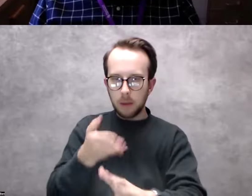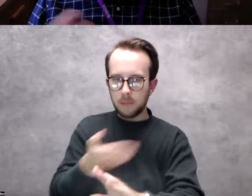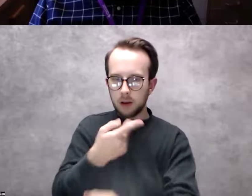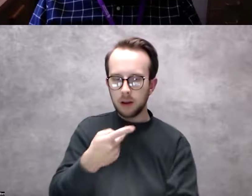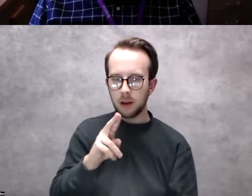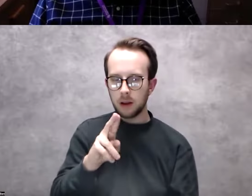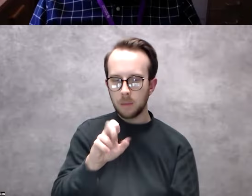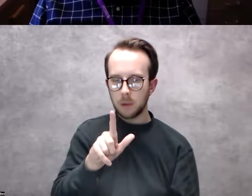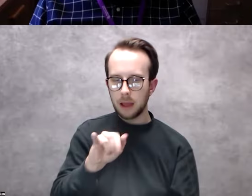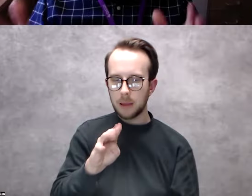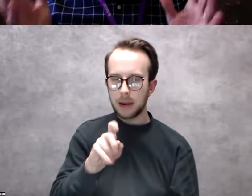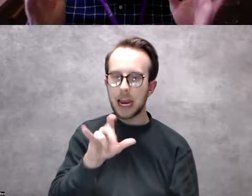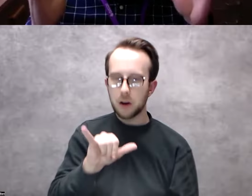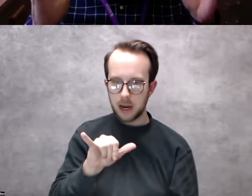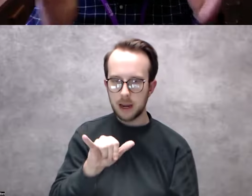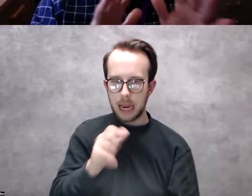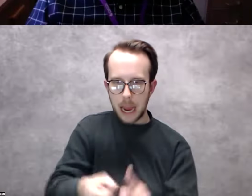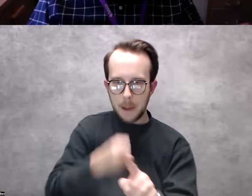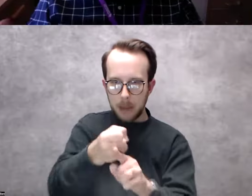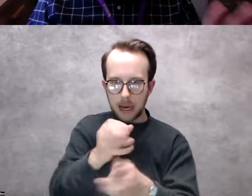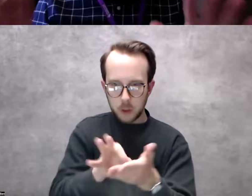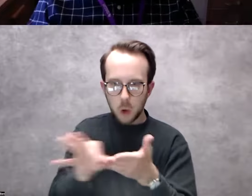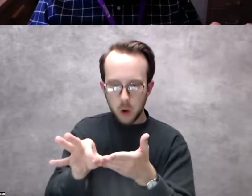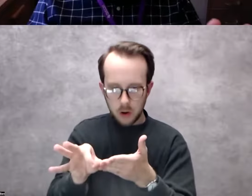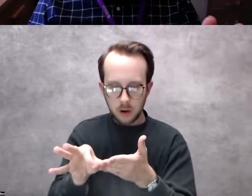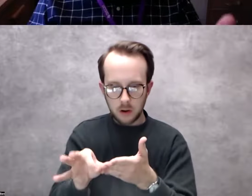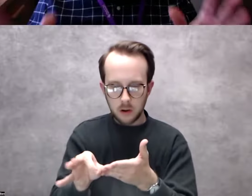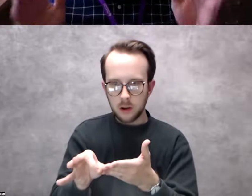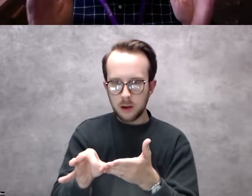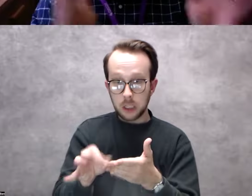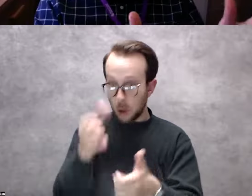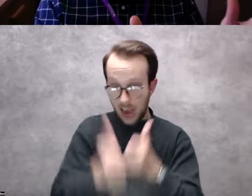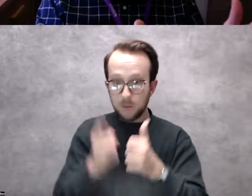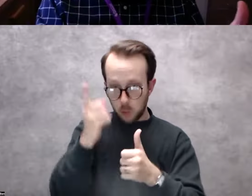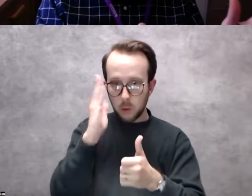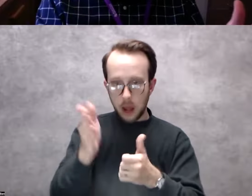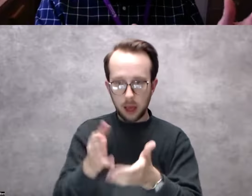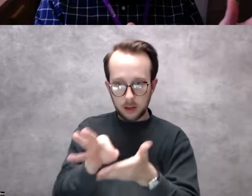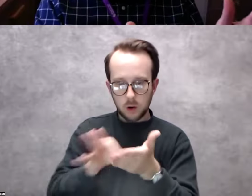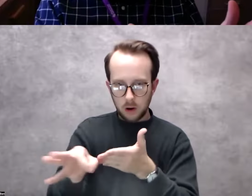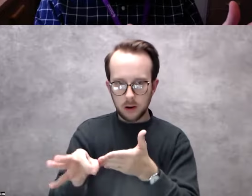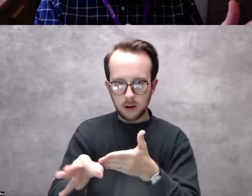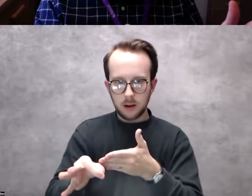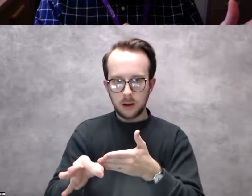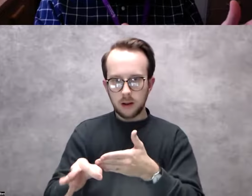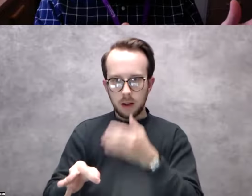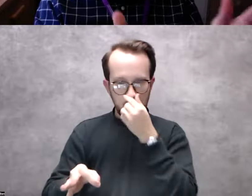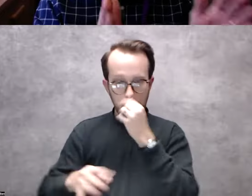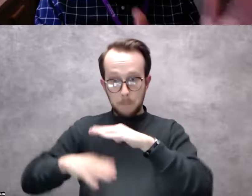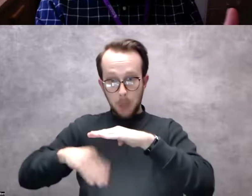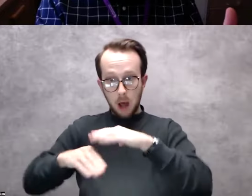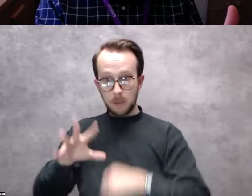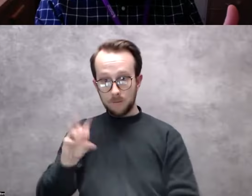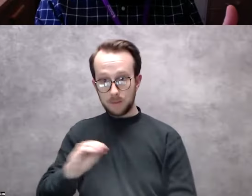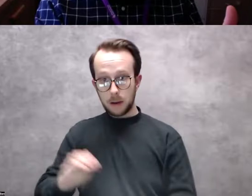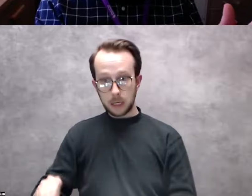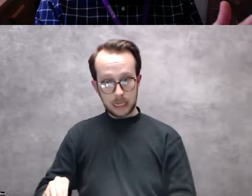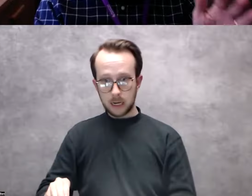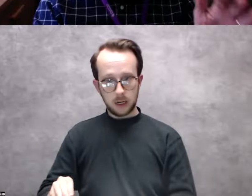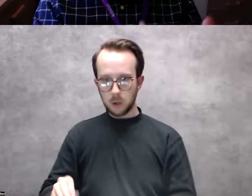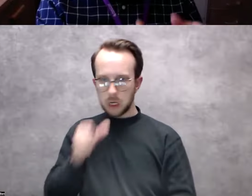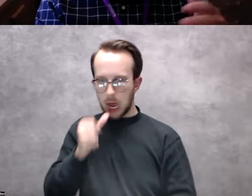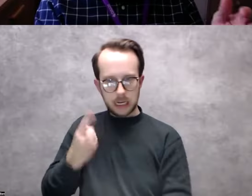And based on those scores, so everyone gets that review. The lower 50% of the grants will not be